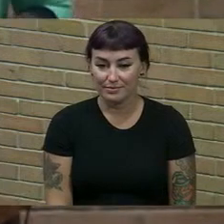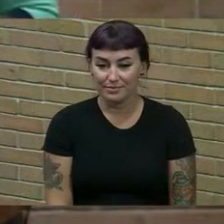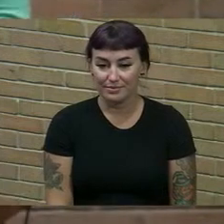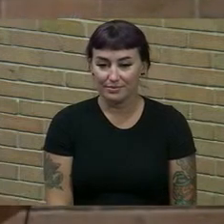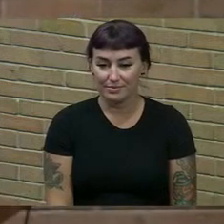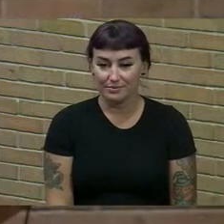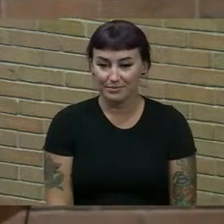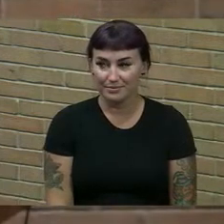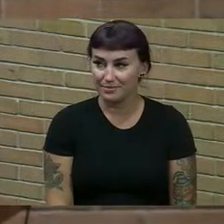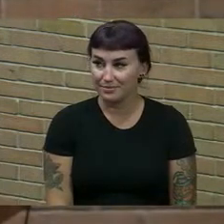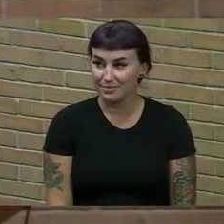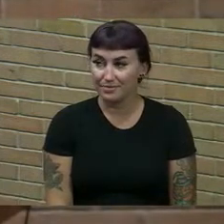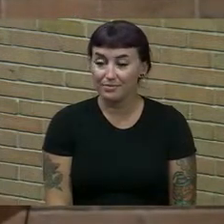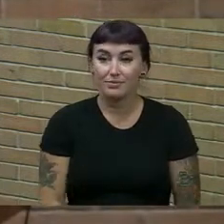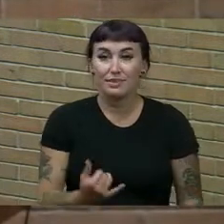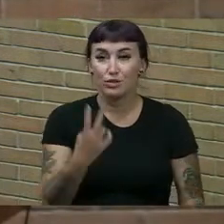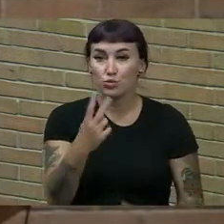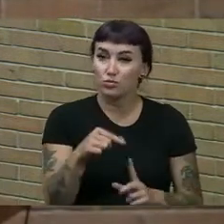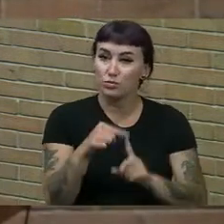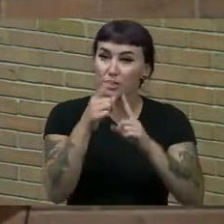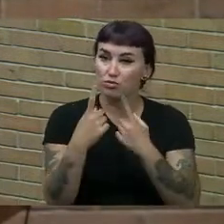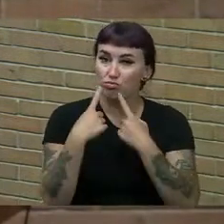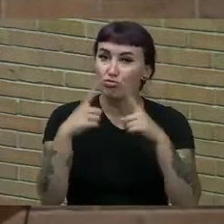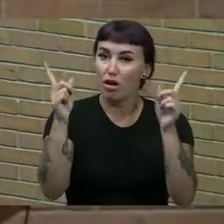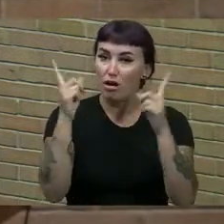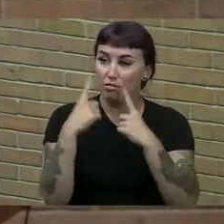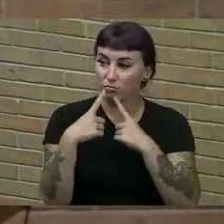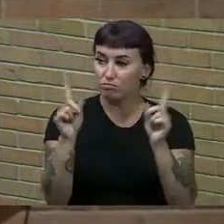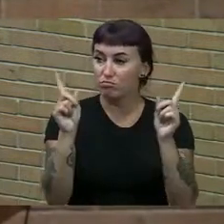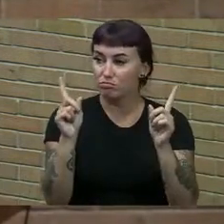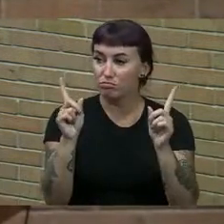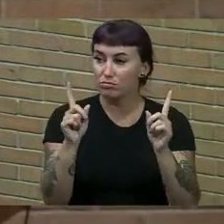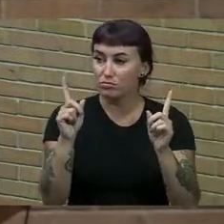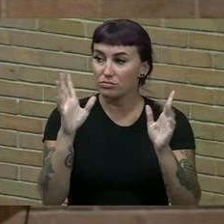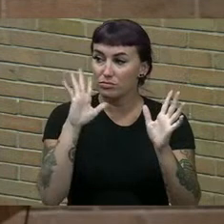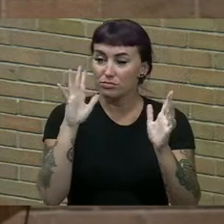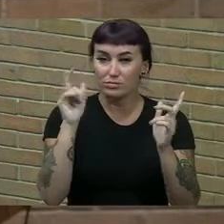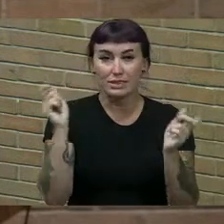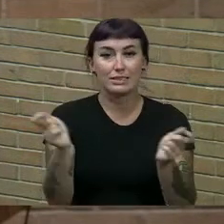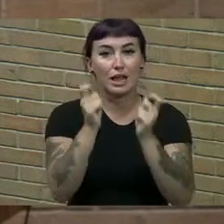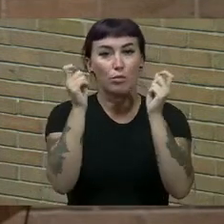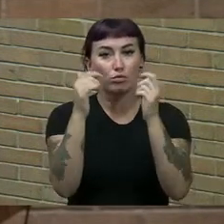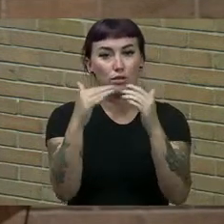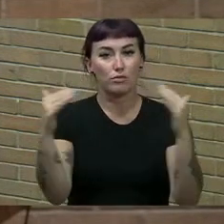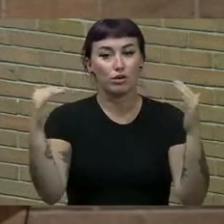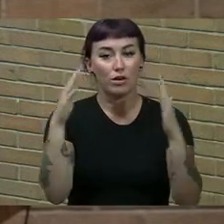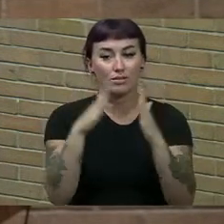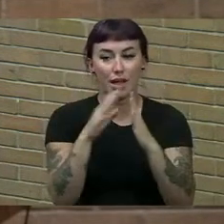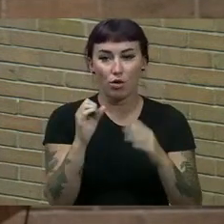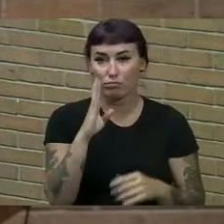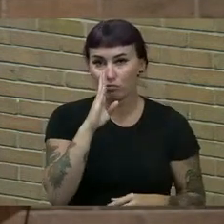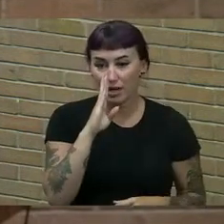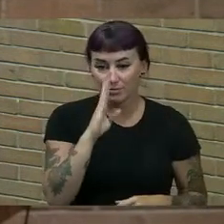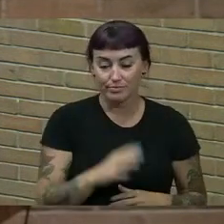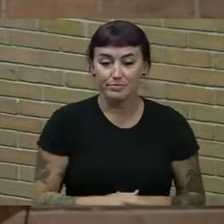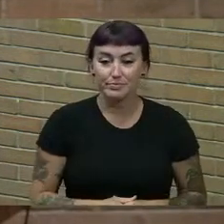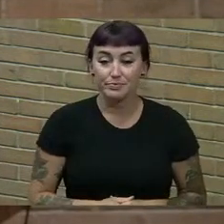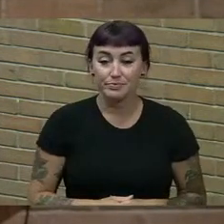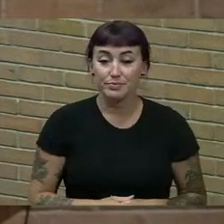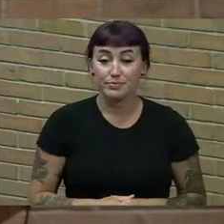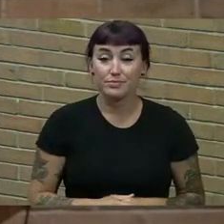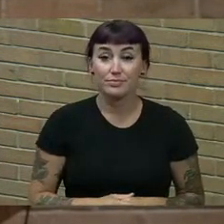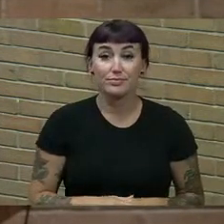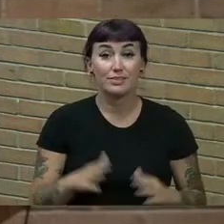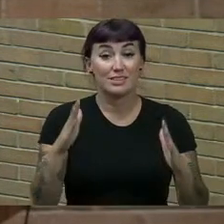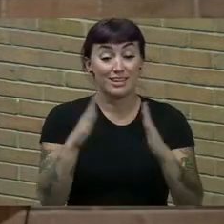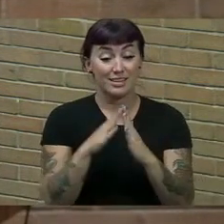Because next we have two special proclamations that mirror and celebrate the diversity of the town of Brighton. the town that is